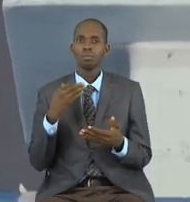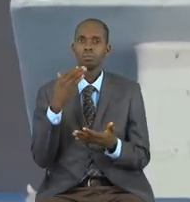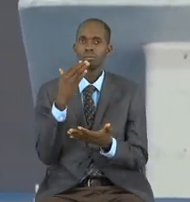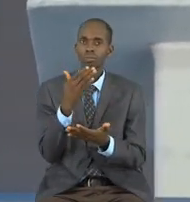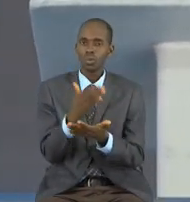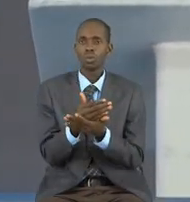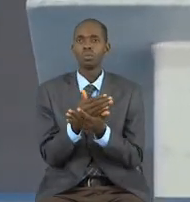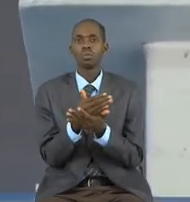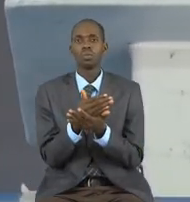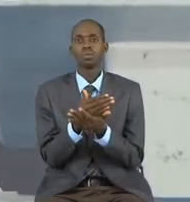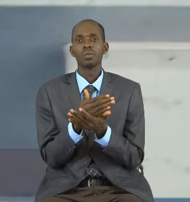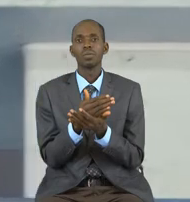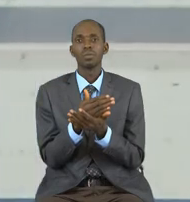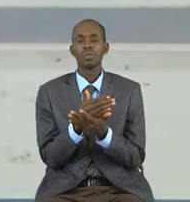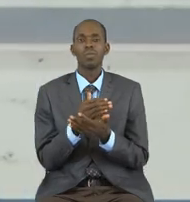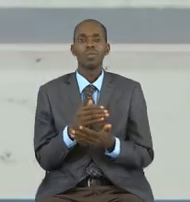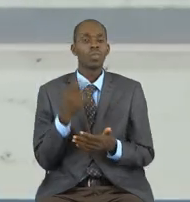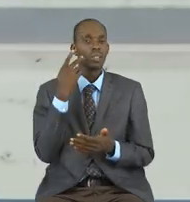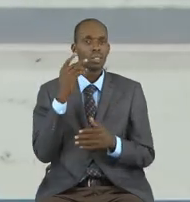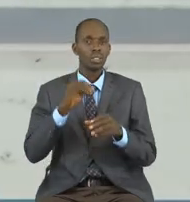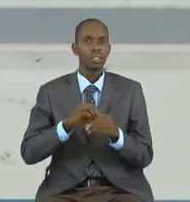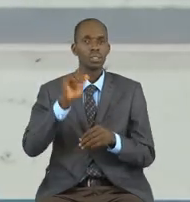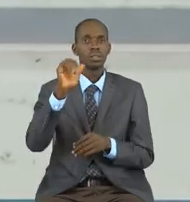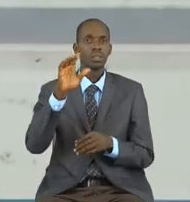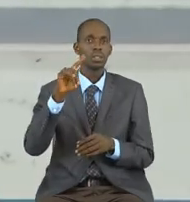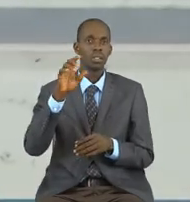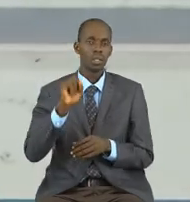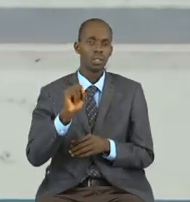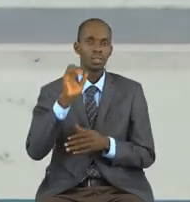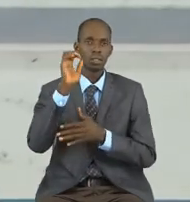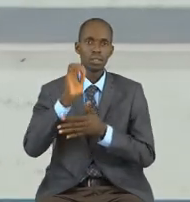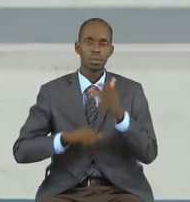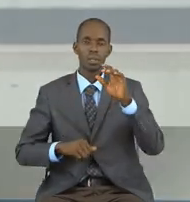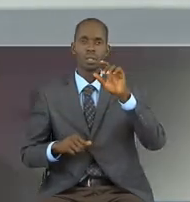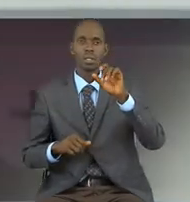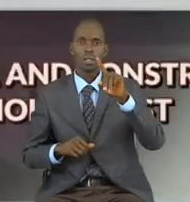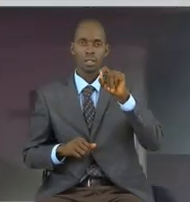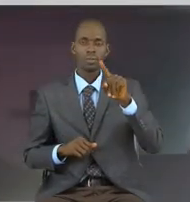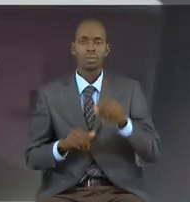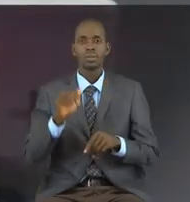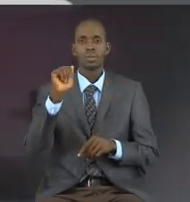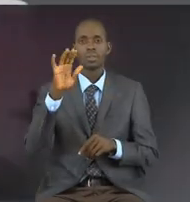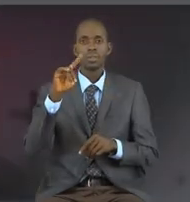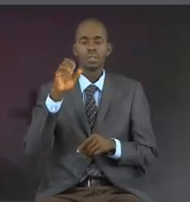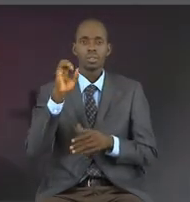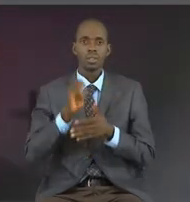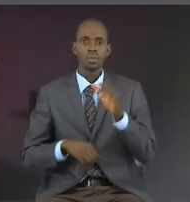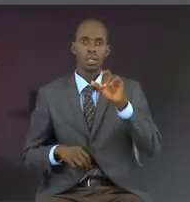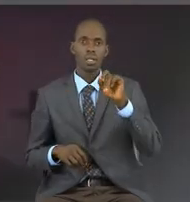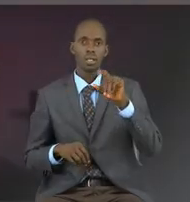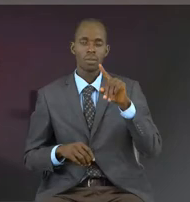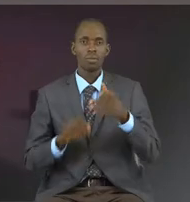did in Acts chapter 11, verse 12.